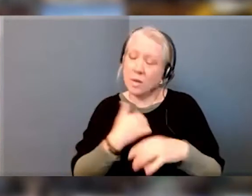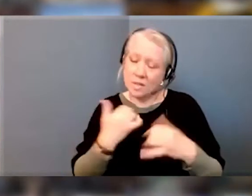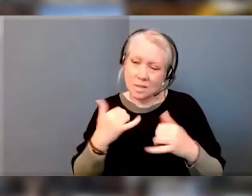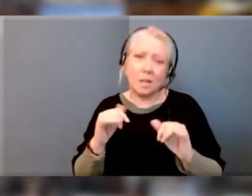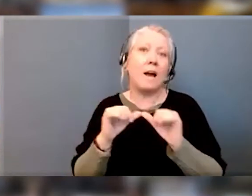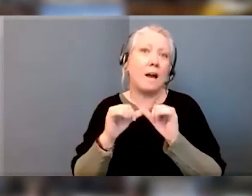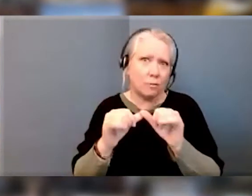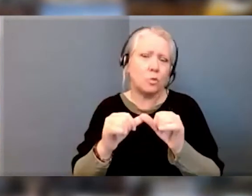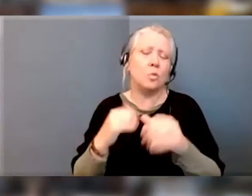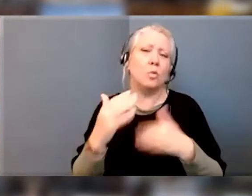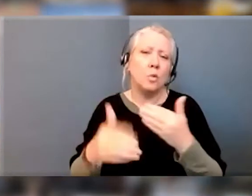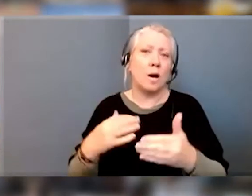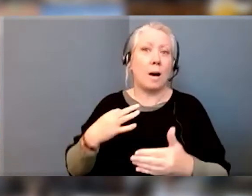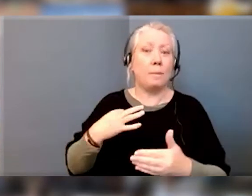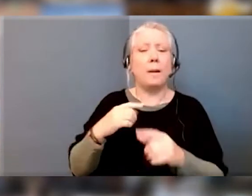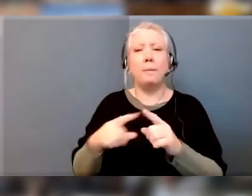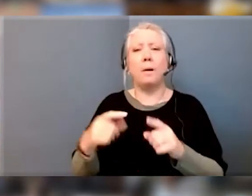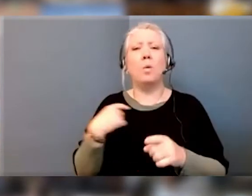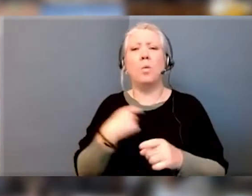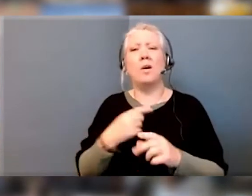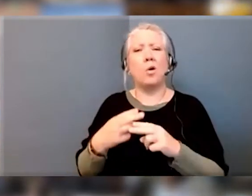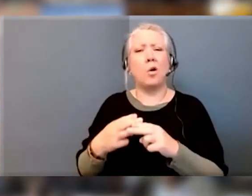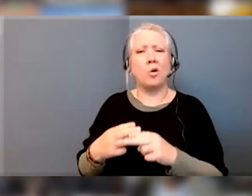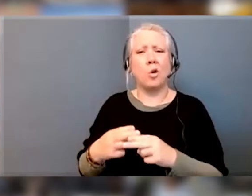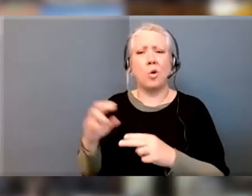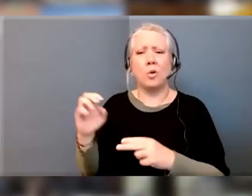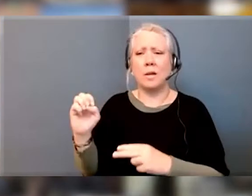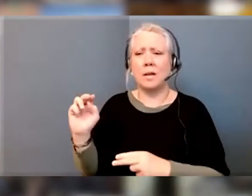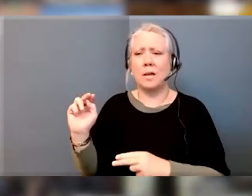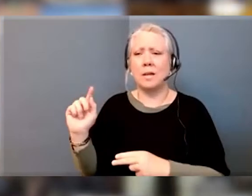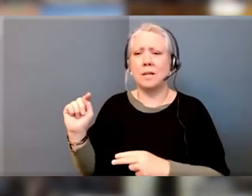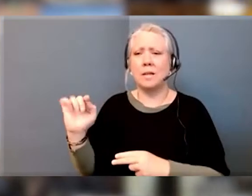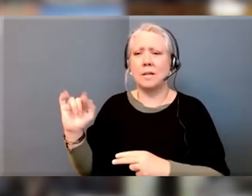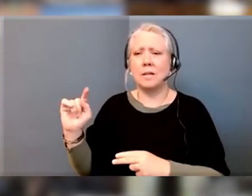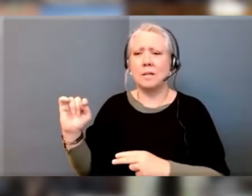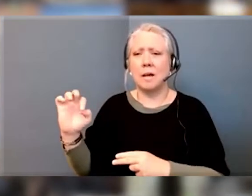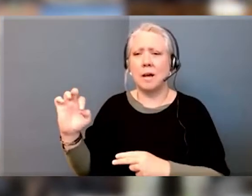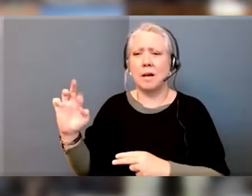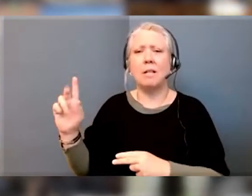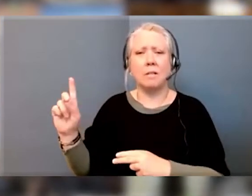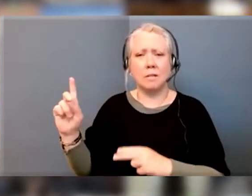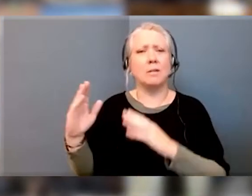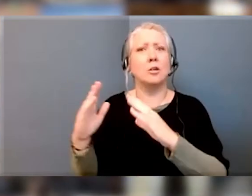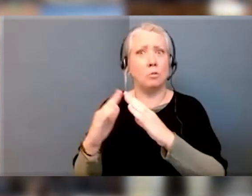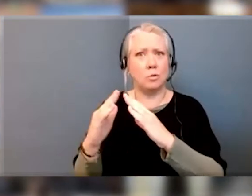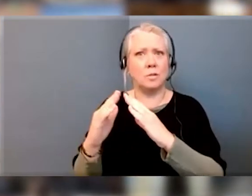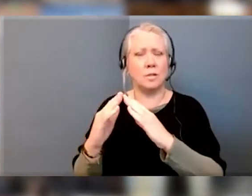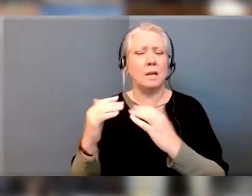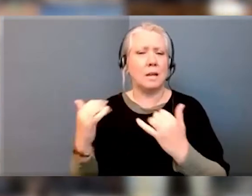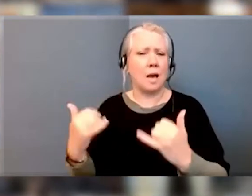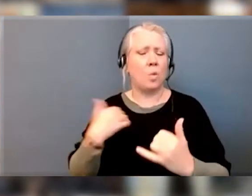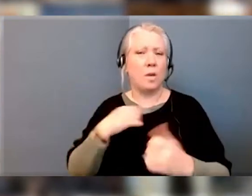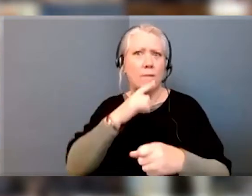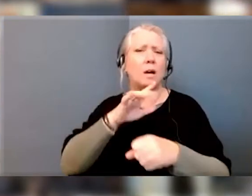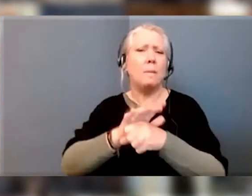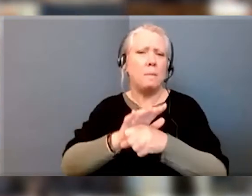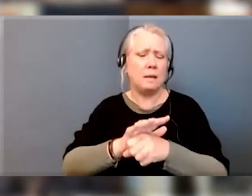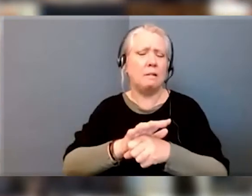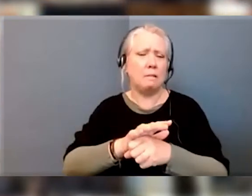are an entitlement community. So we have a dedicated funding amount. And